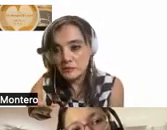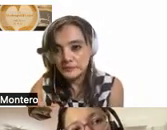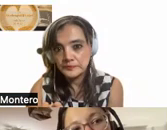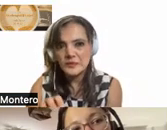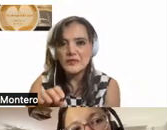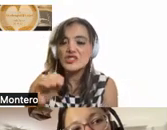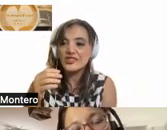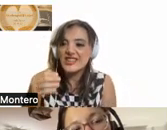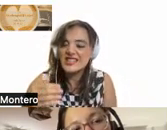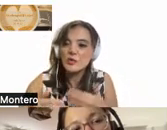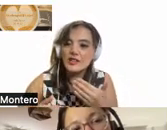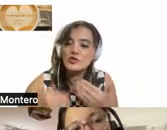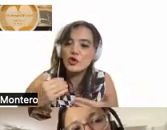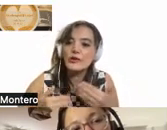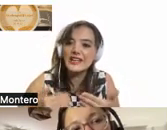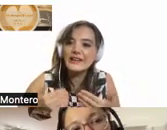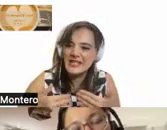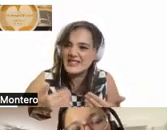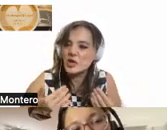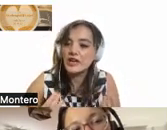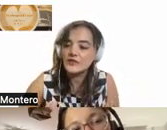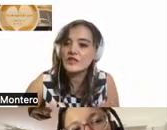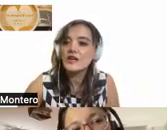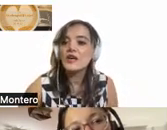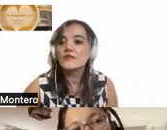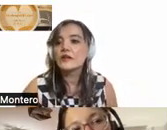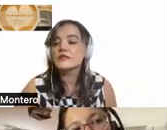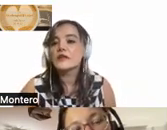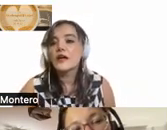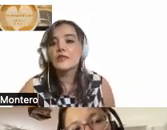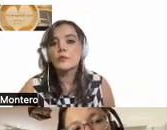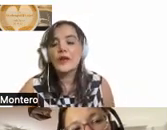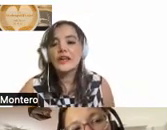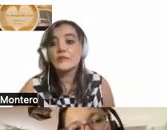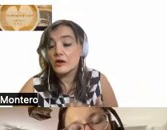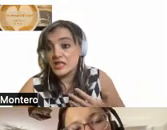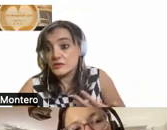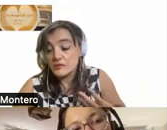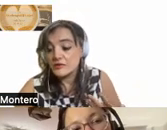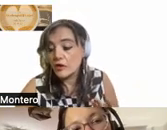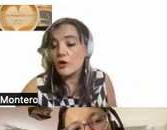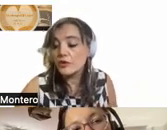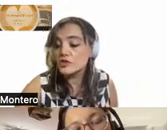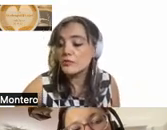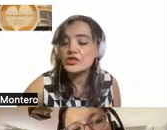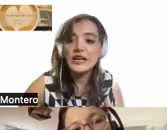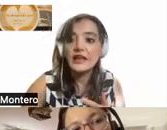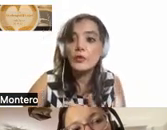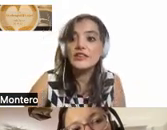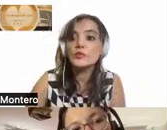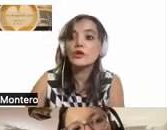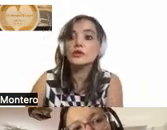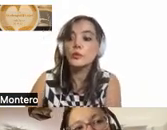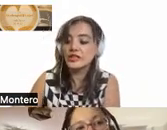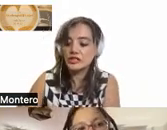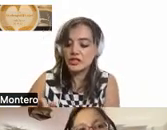actually are. So this is where trauma really messes our lives, because the brain, because it's gone through so much. And